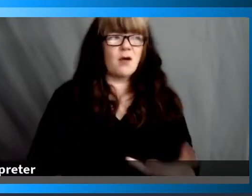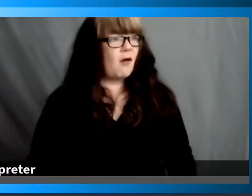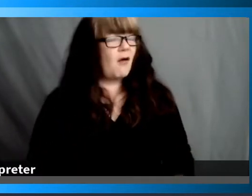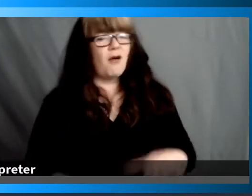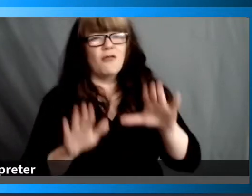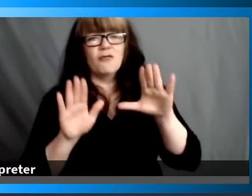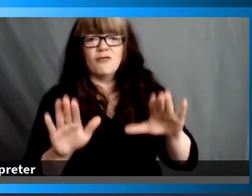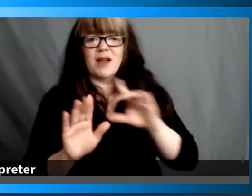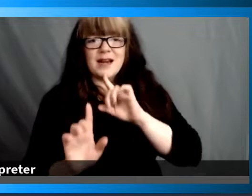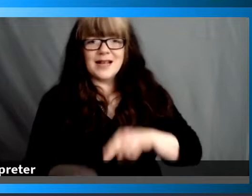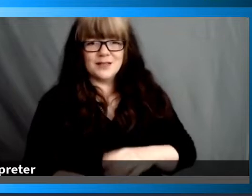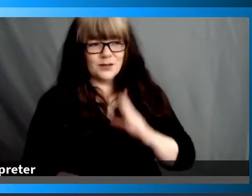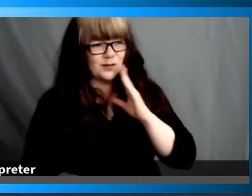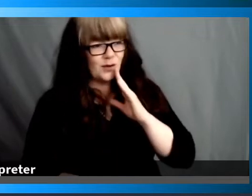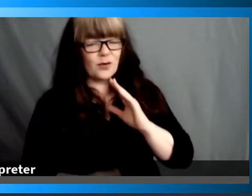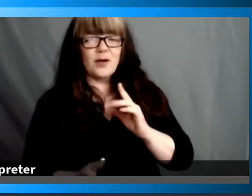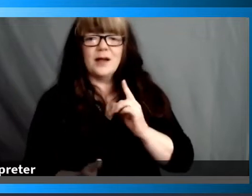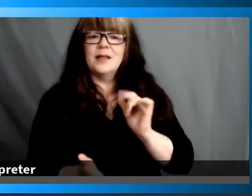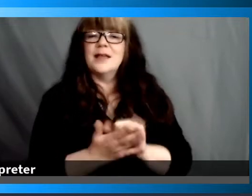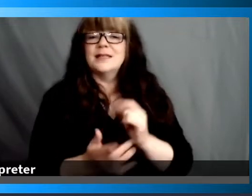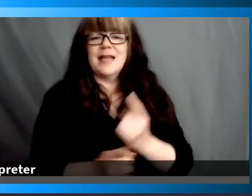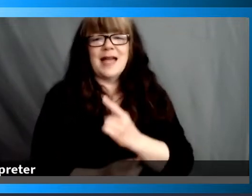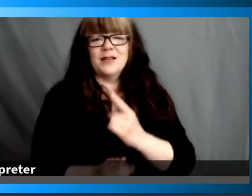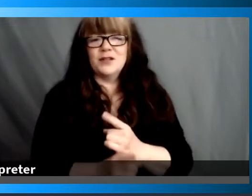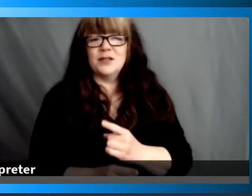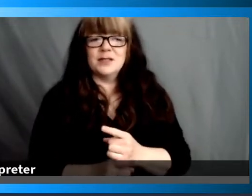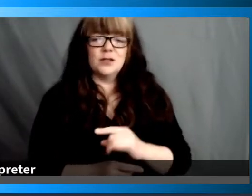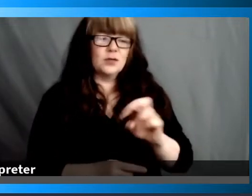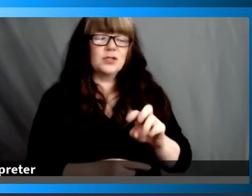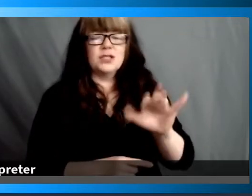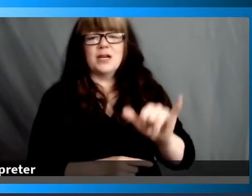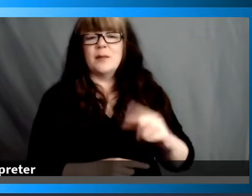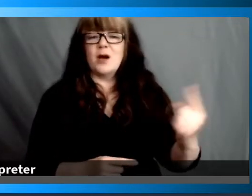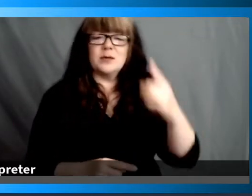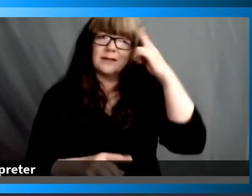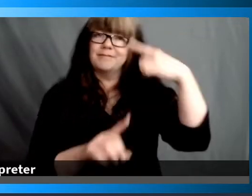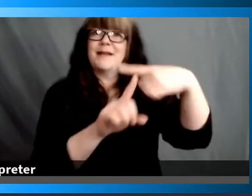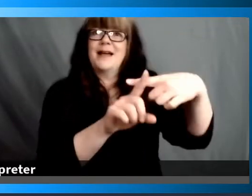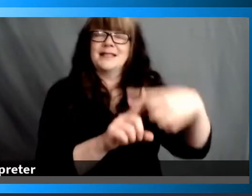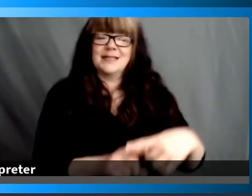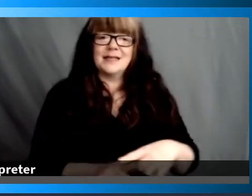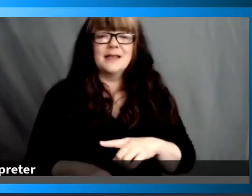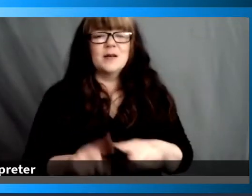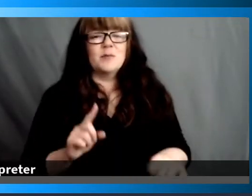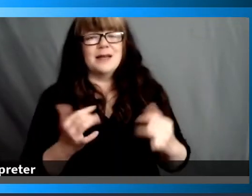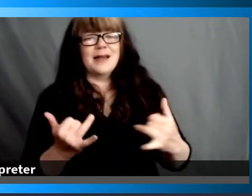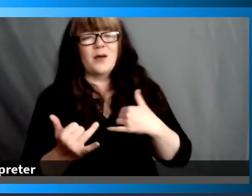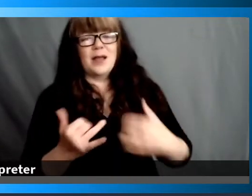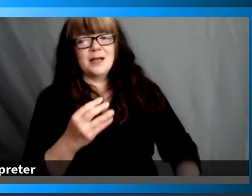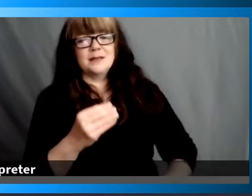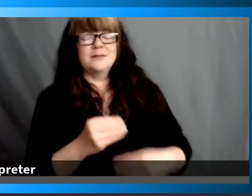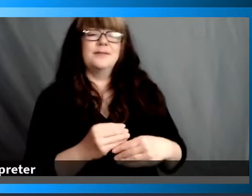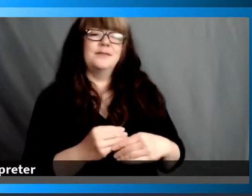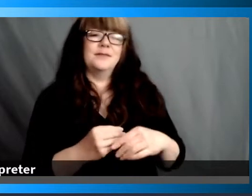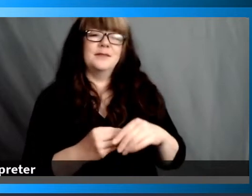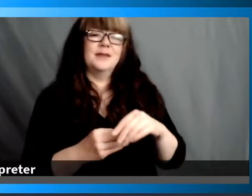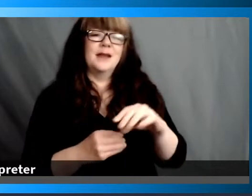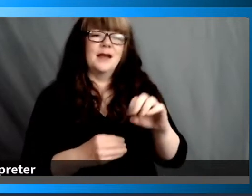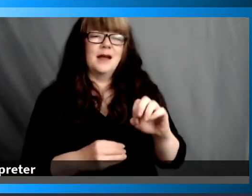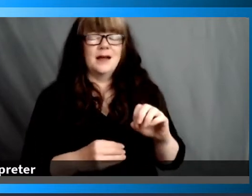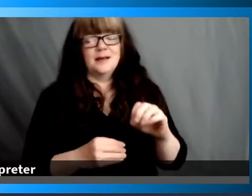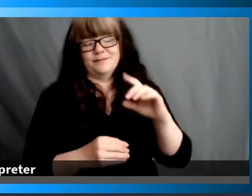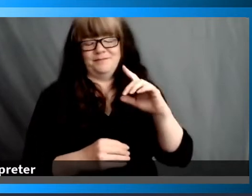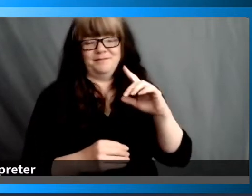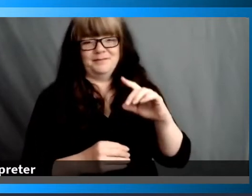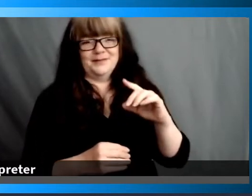accurate, right? You got that realism, and Jeremy's always been that optimist. We got that realism, but he also has a new face. So very Irish,